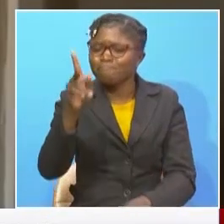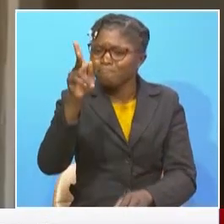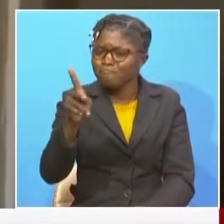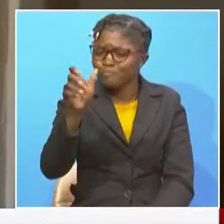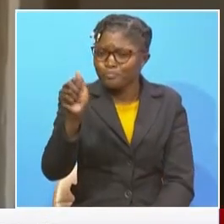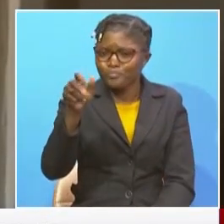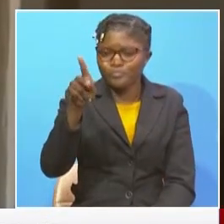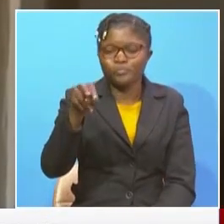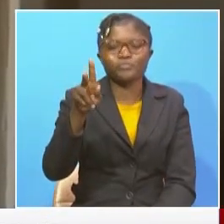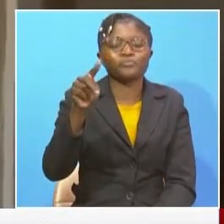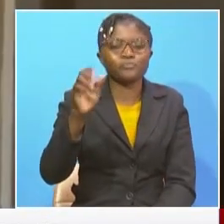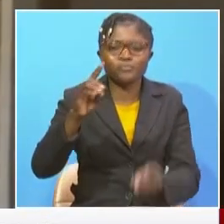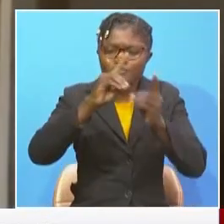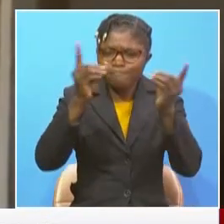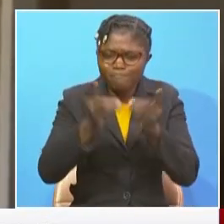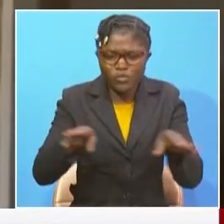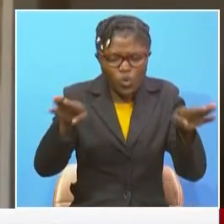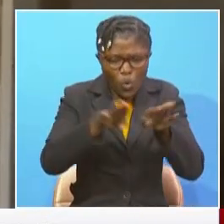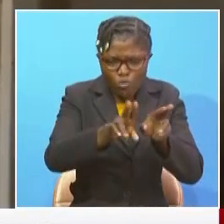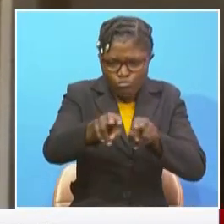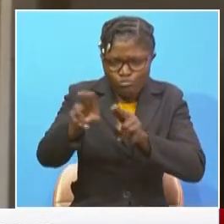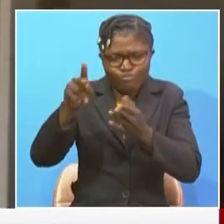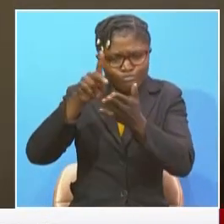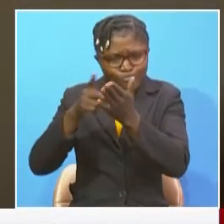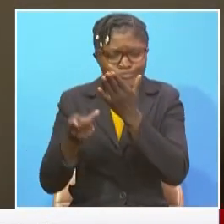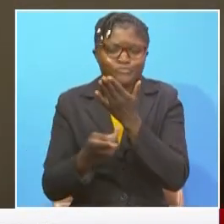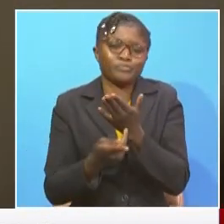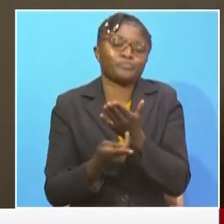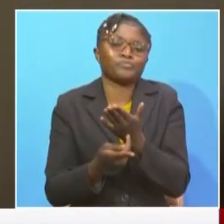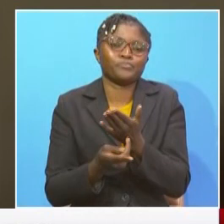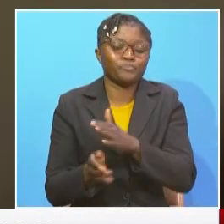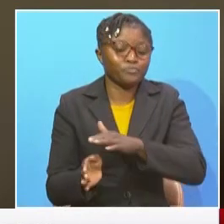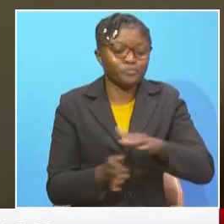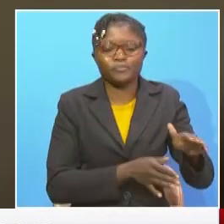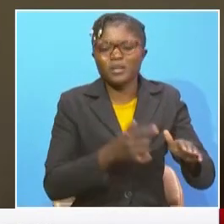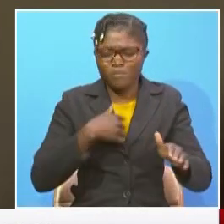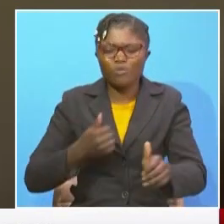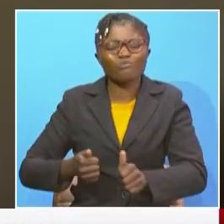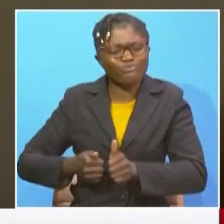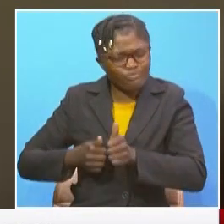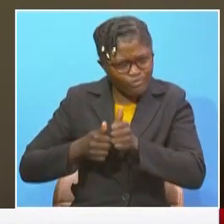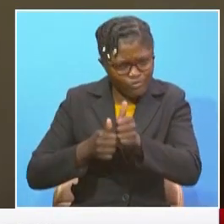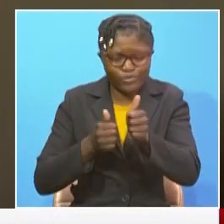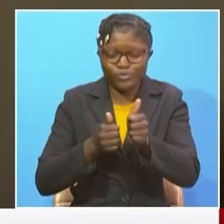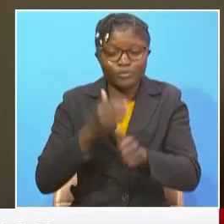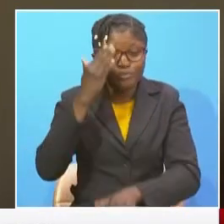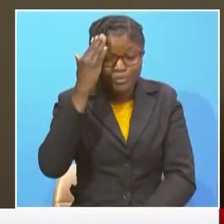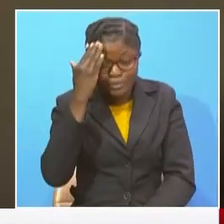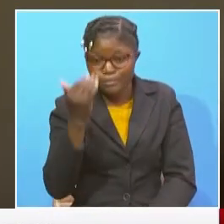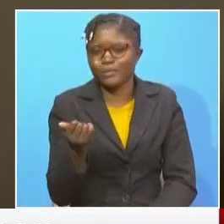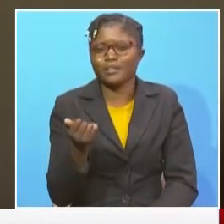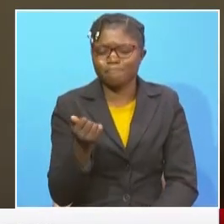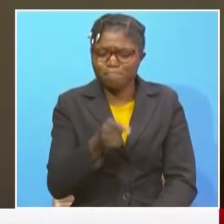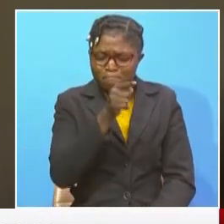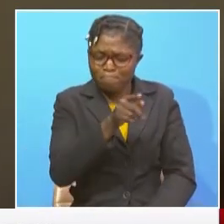Mwaya pledged to closely monitor the emergency wetlands program. I want to follow it to the latter that